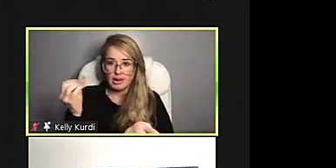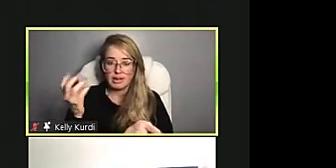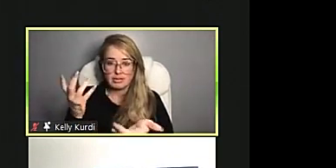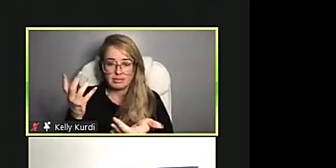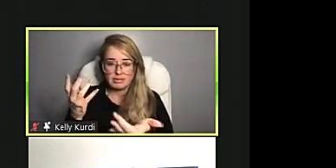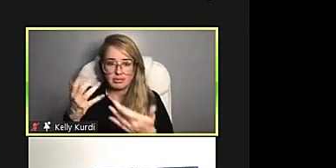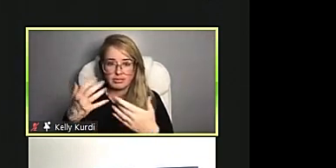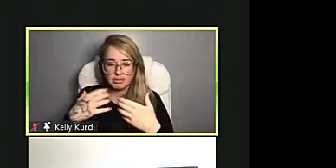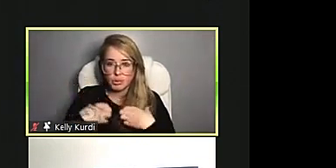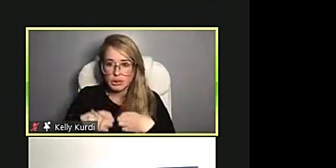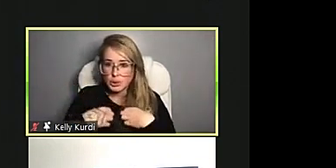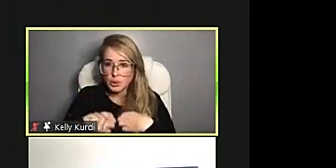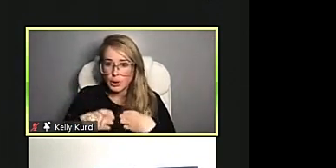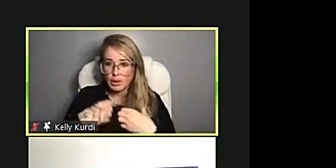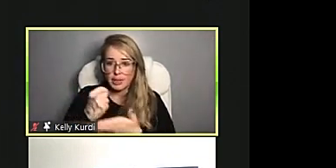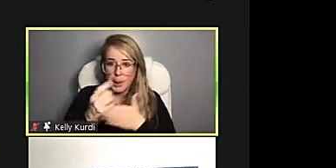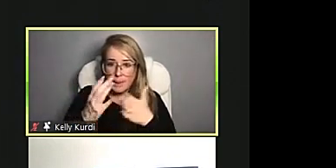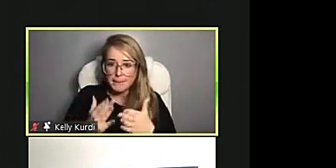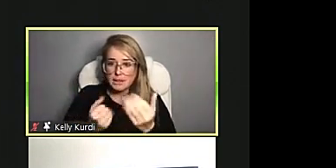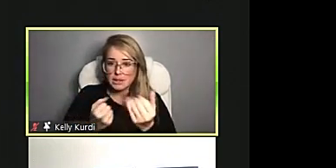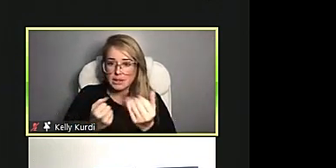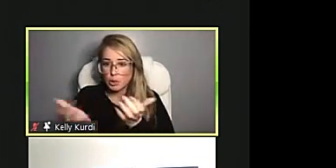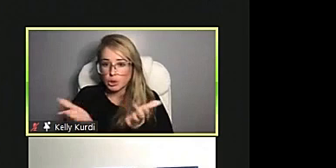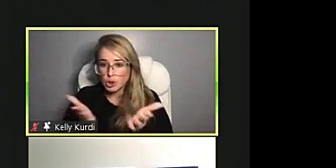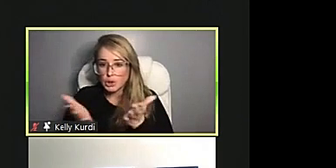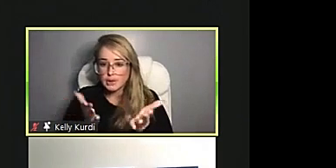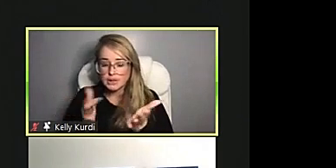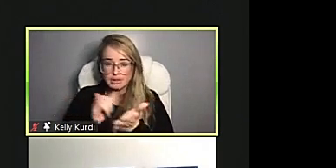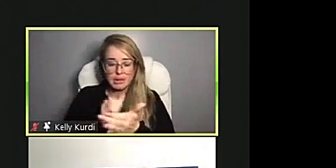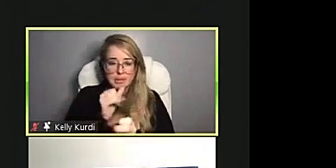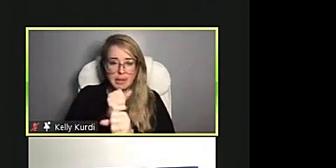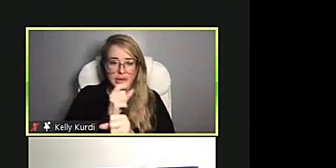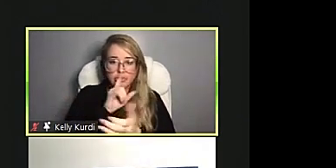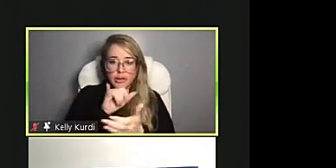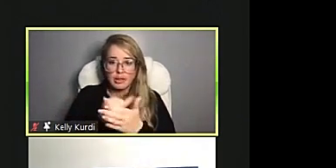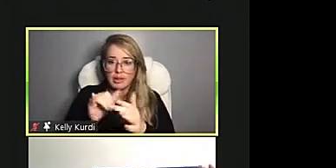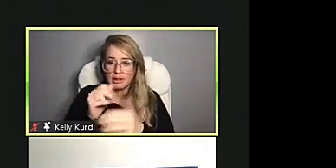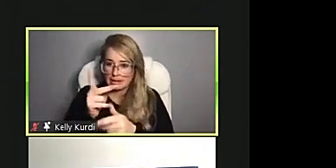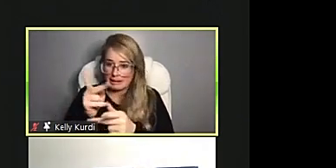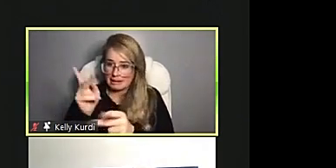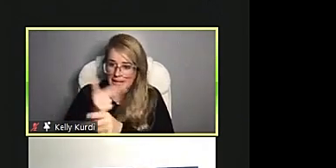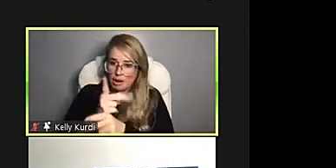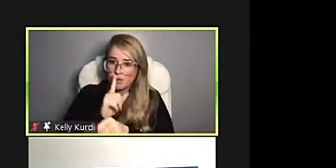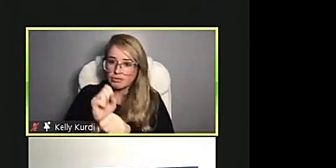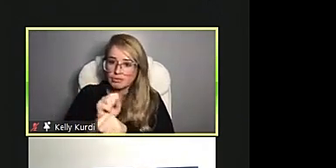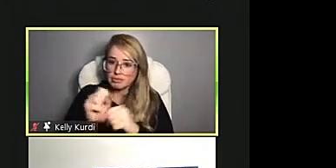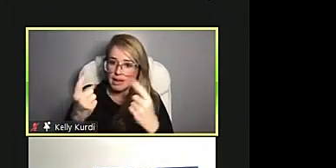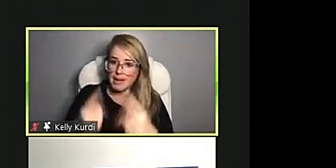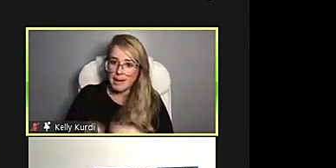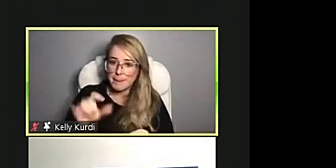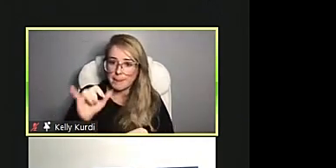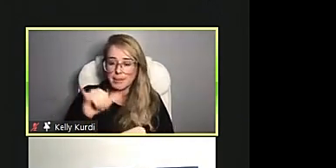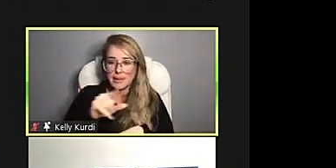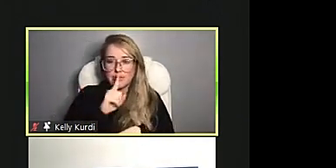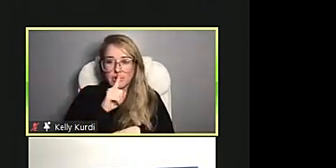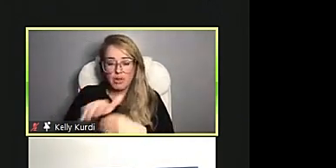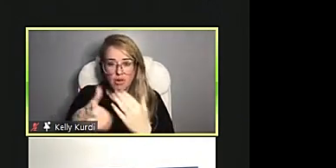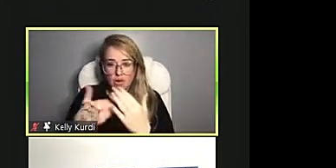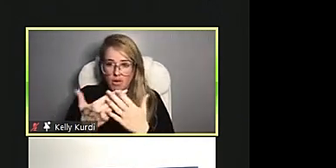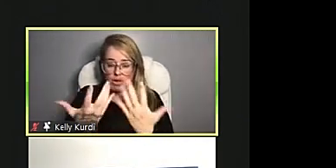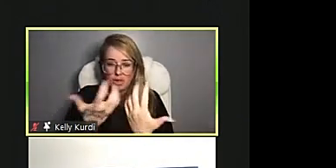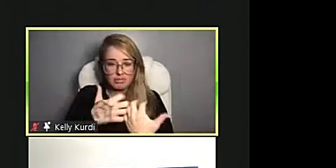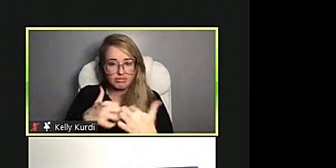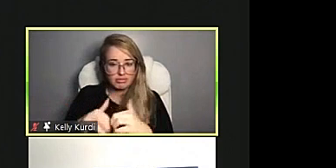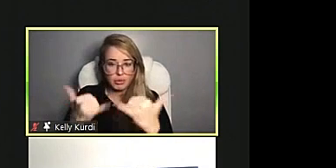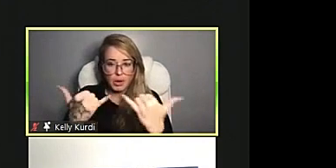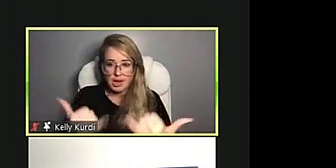respiratory therapist and all of the support services that ensure that care can be delivered. And so that is really all coming together right